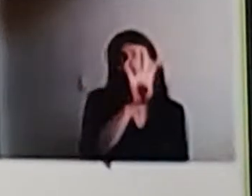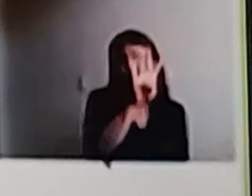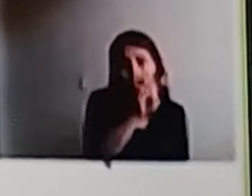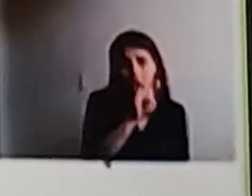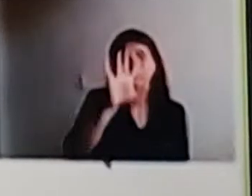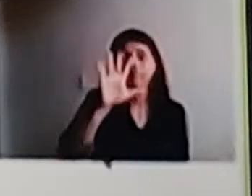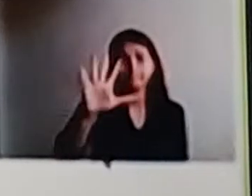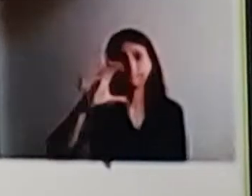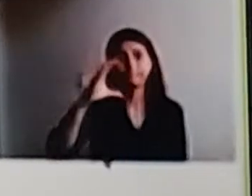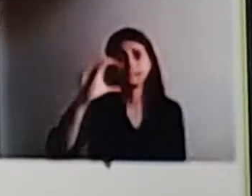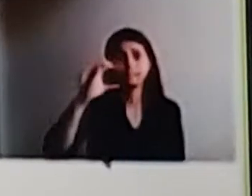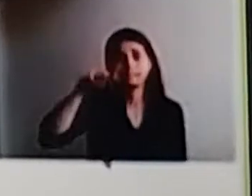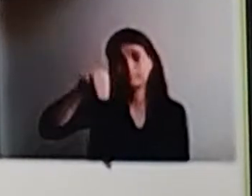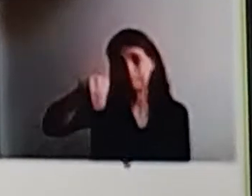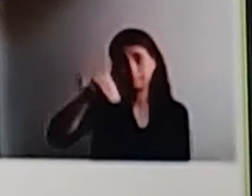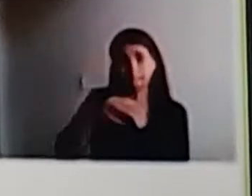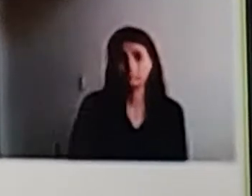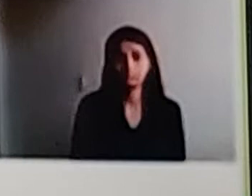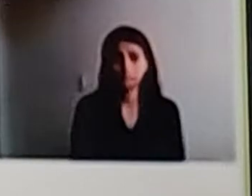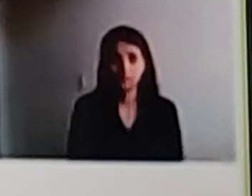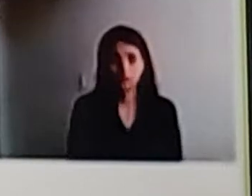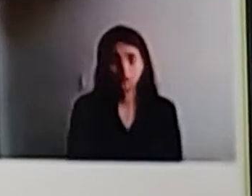of the